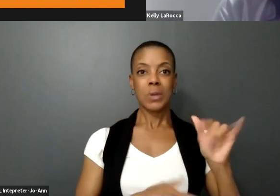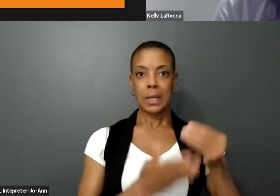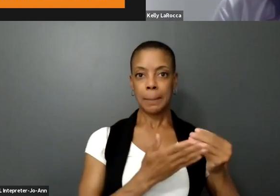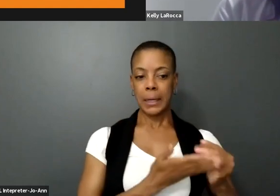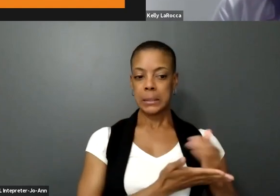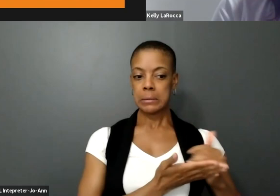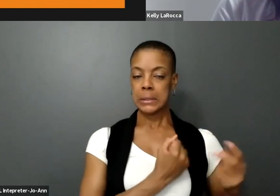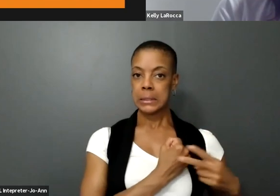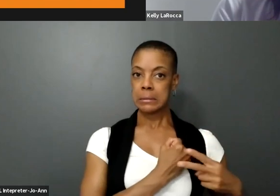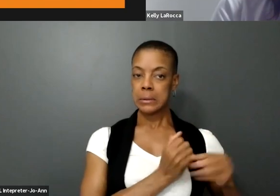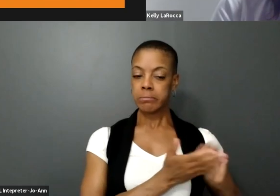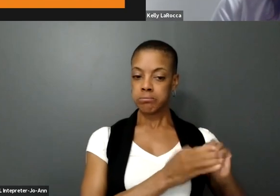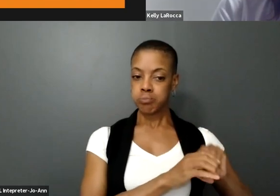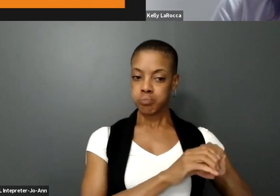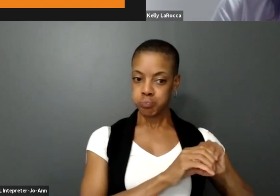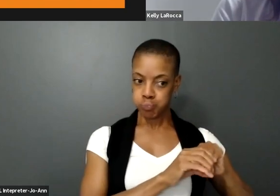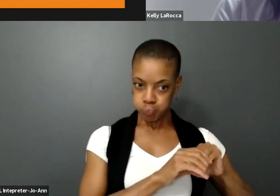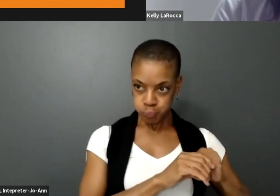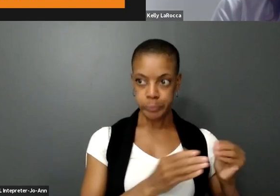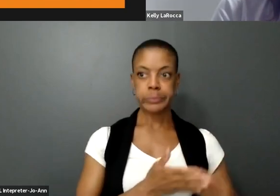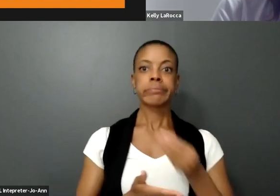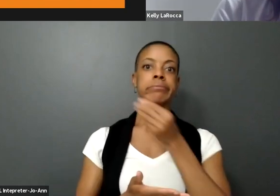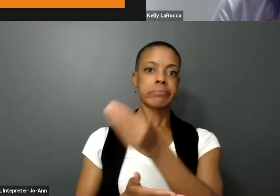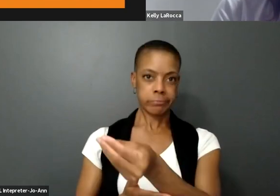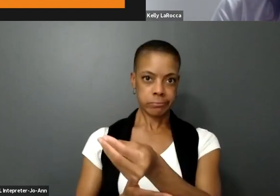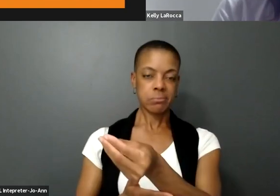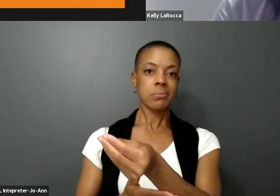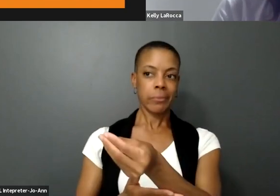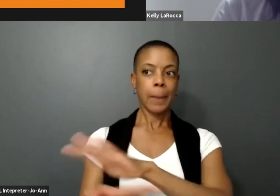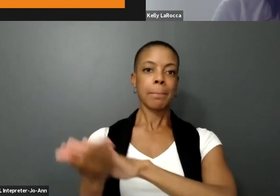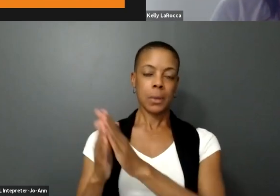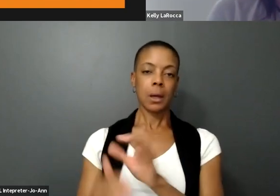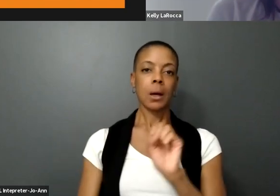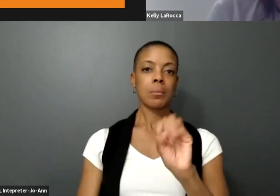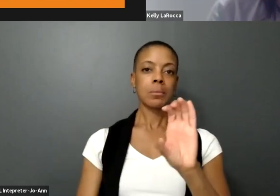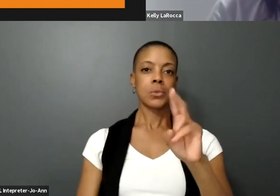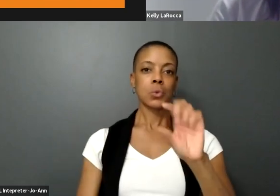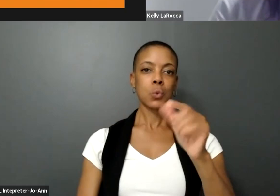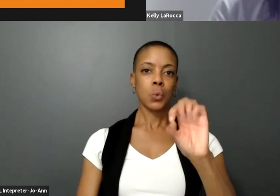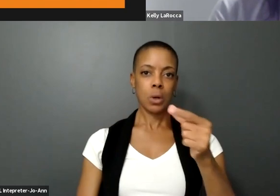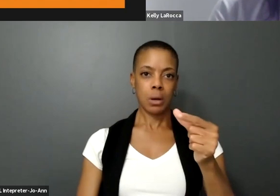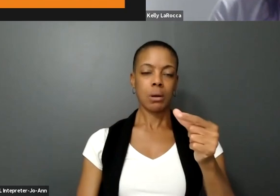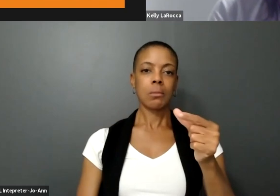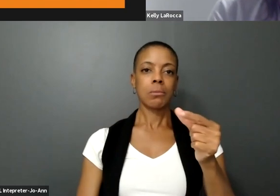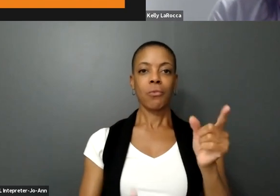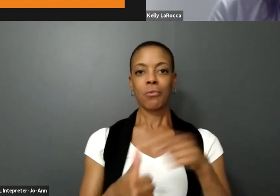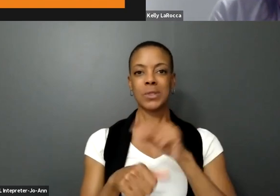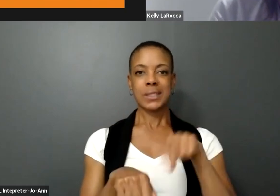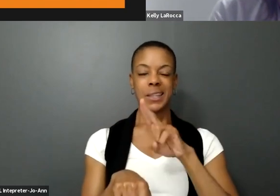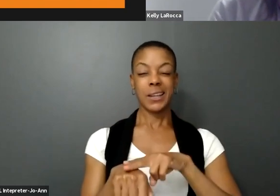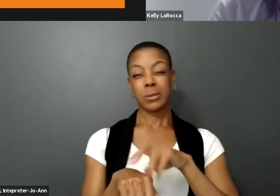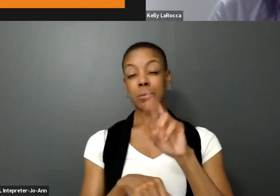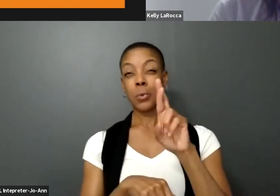And that in turn became Scugog First Nation, or Reserve Number 34, as it was